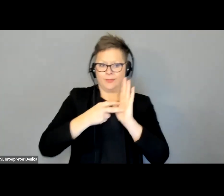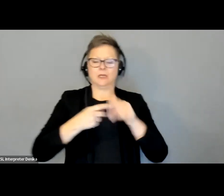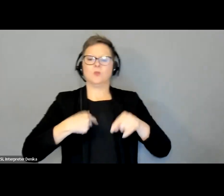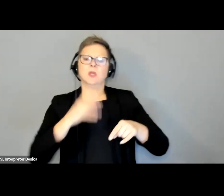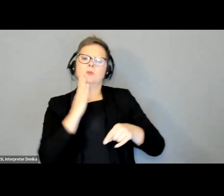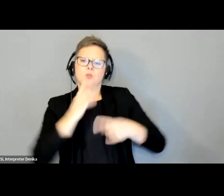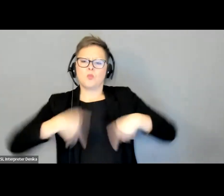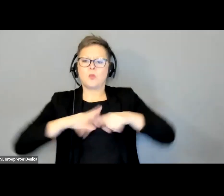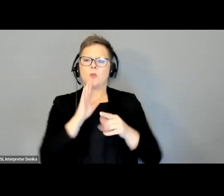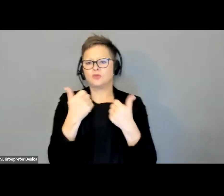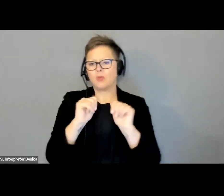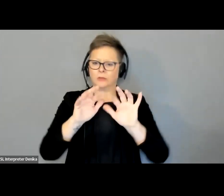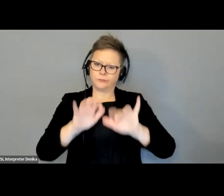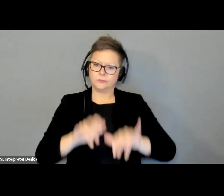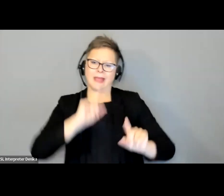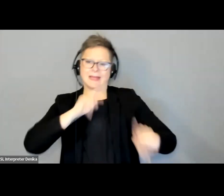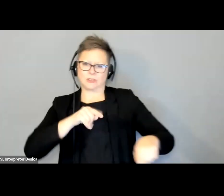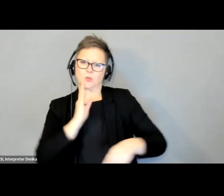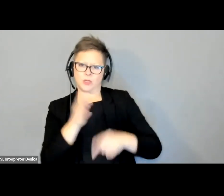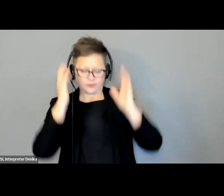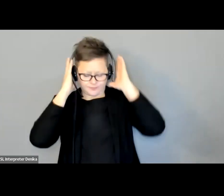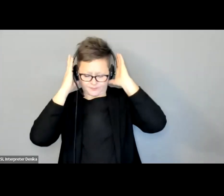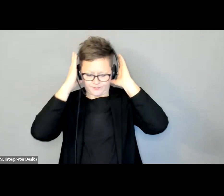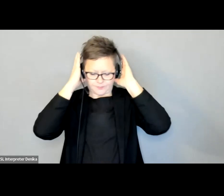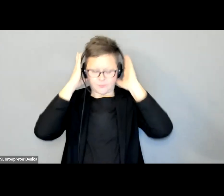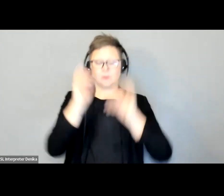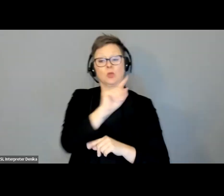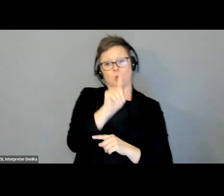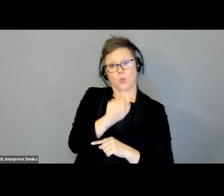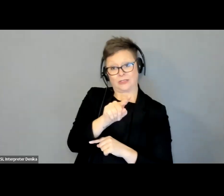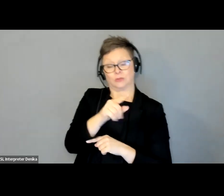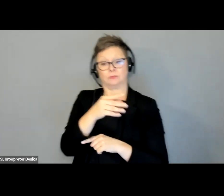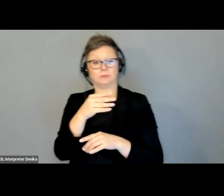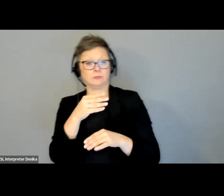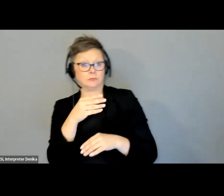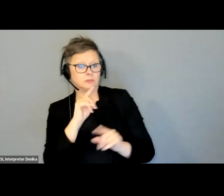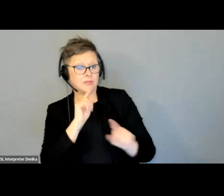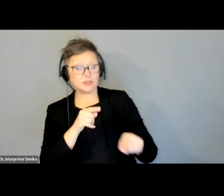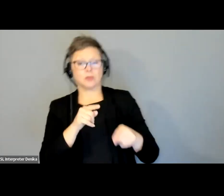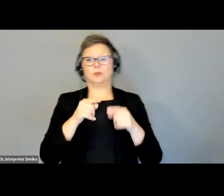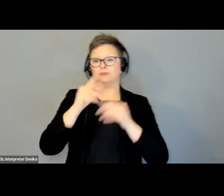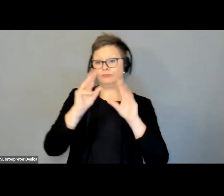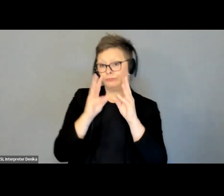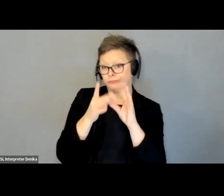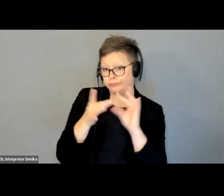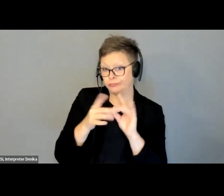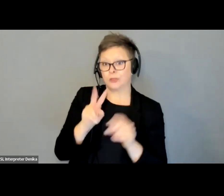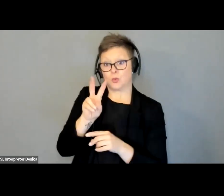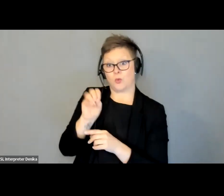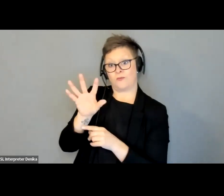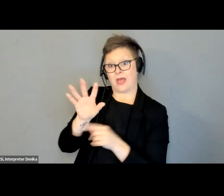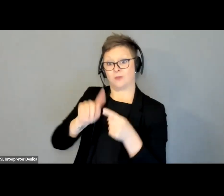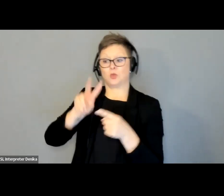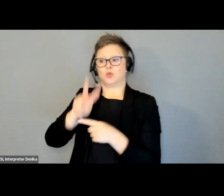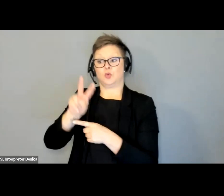go. Following the presentation and the Q&A, there will be a networking session from 2:05 to 2:25,